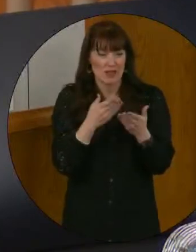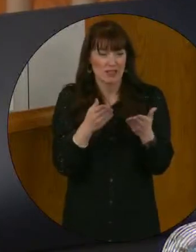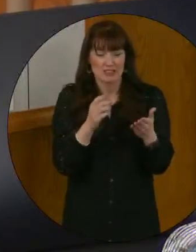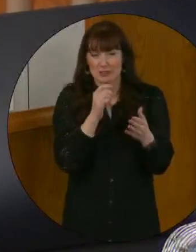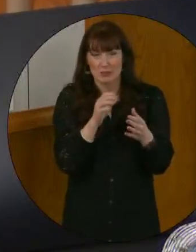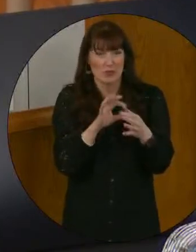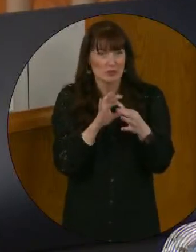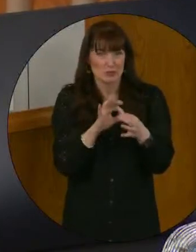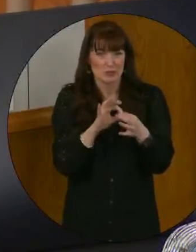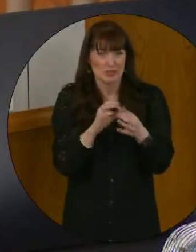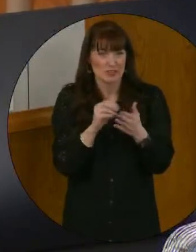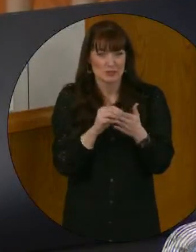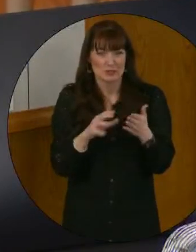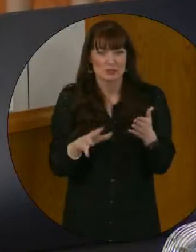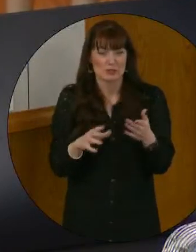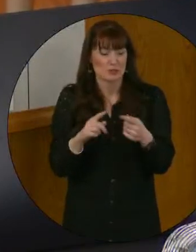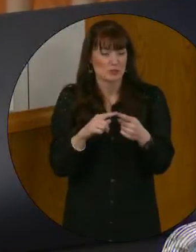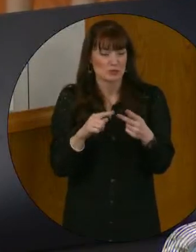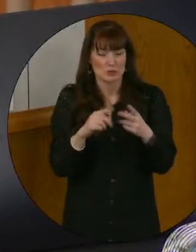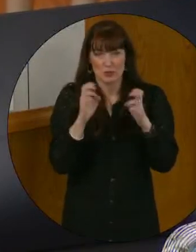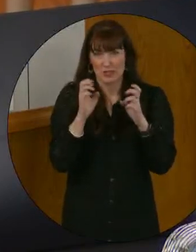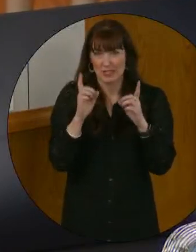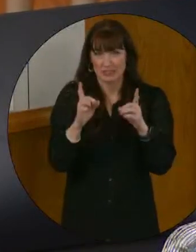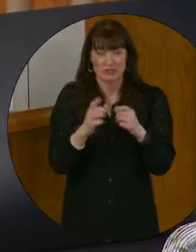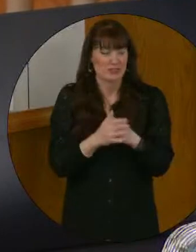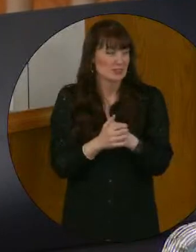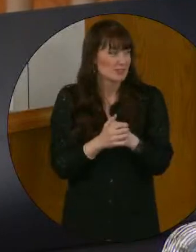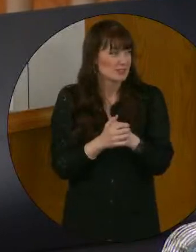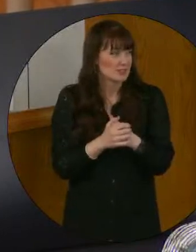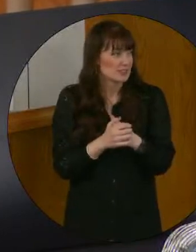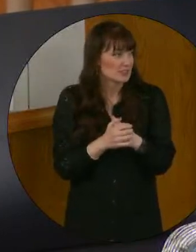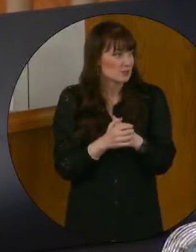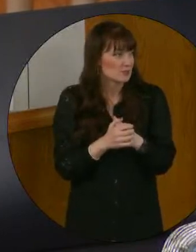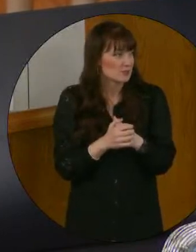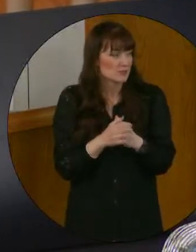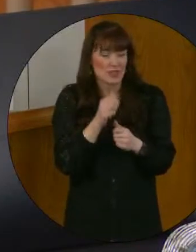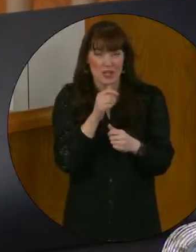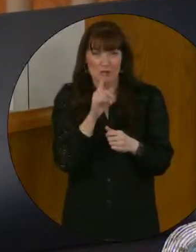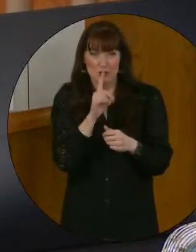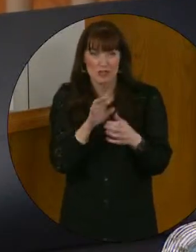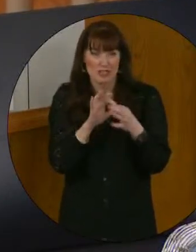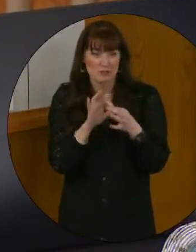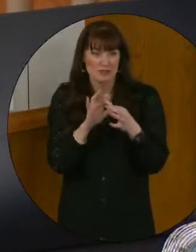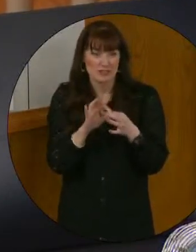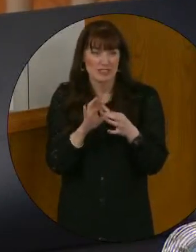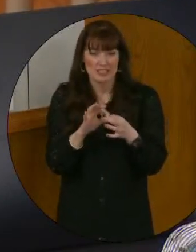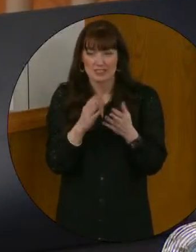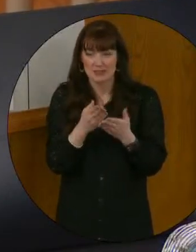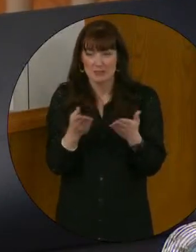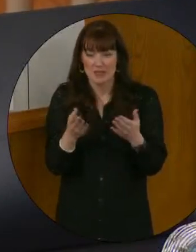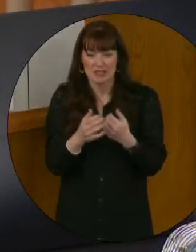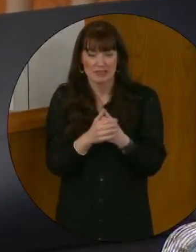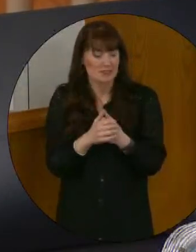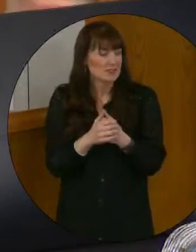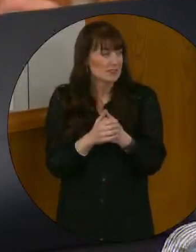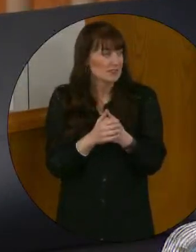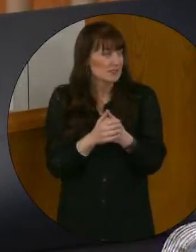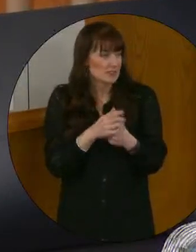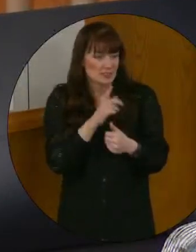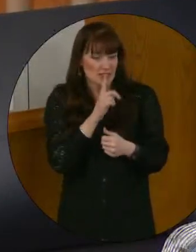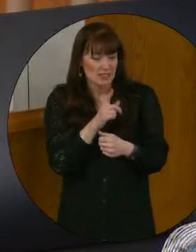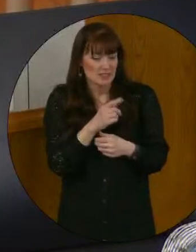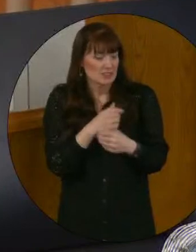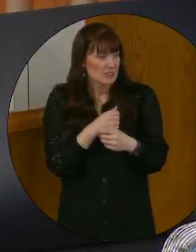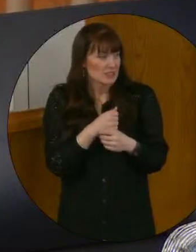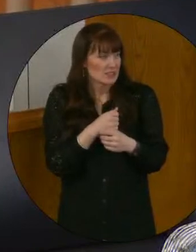related to students or education and not really related to much. So I